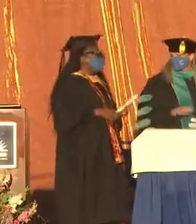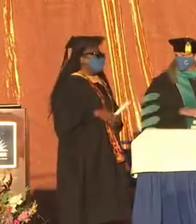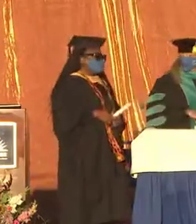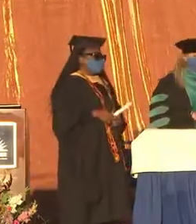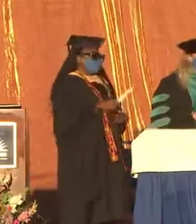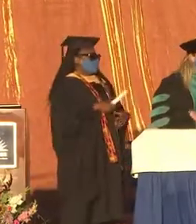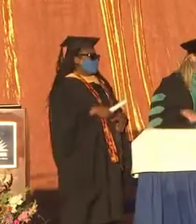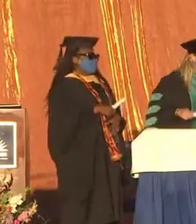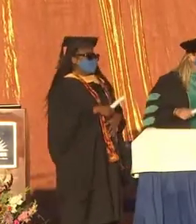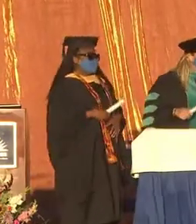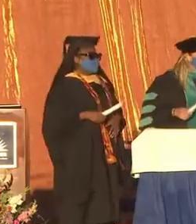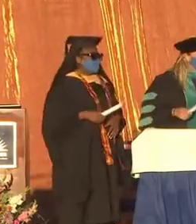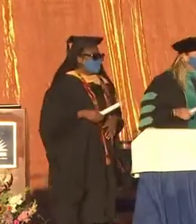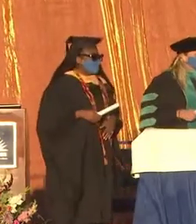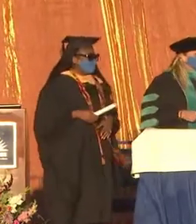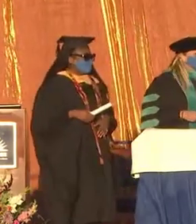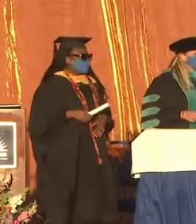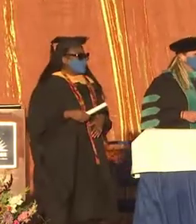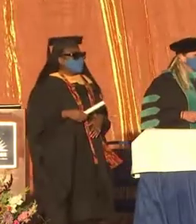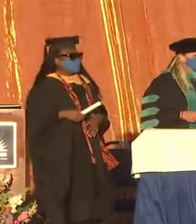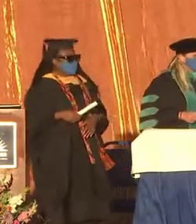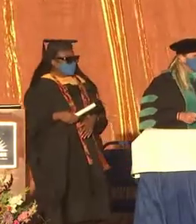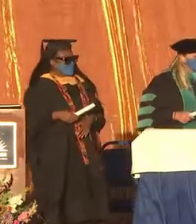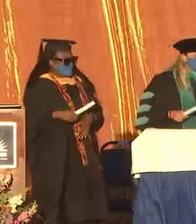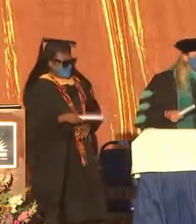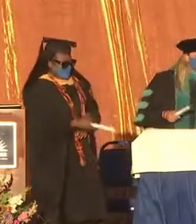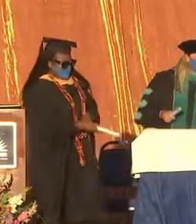Jasper Clamfoth with honors.